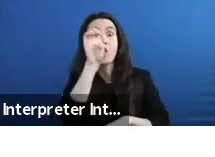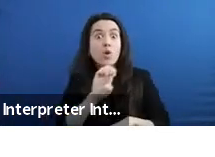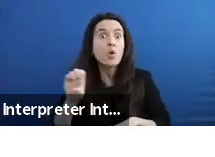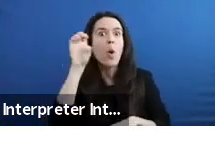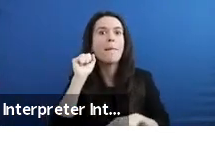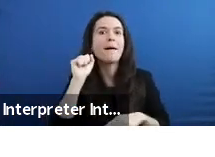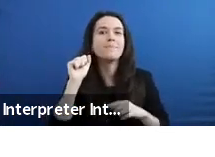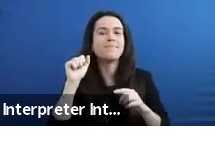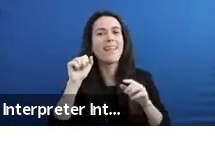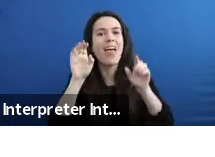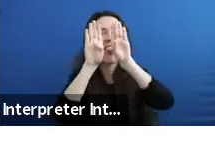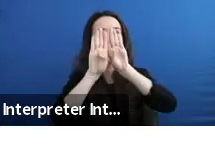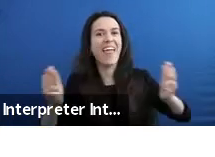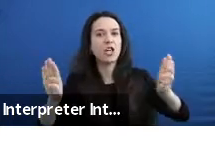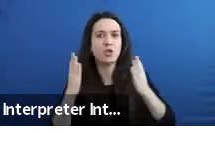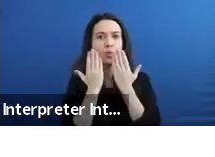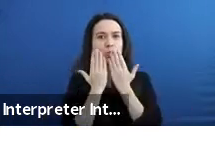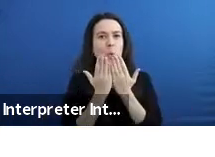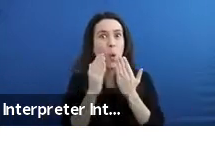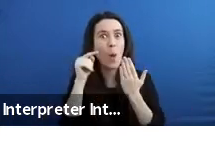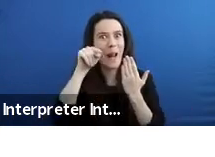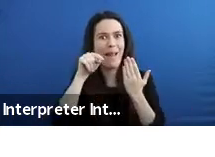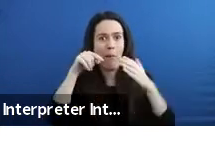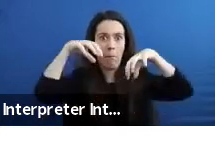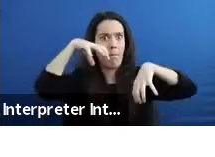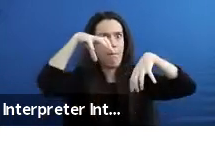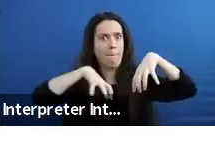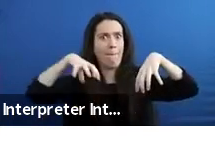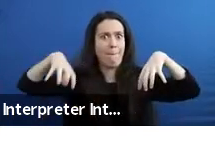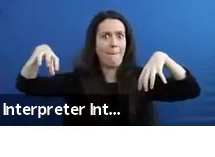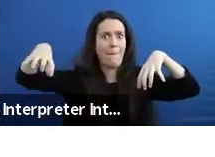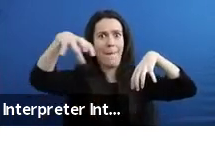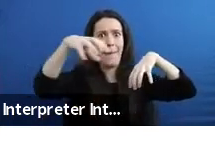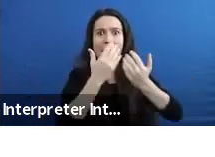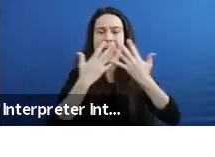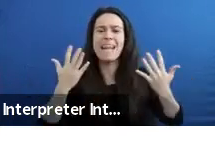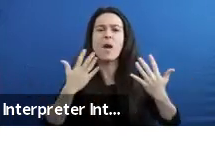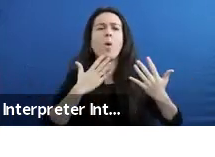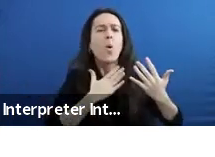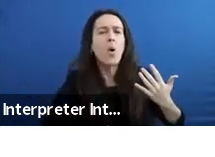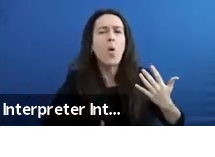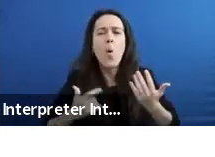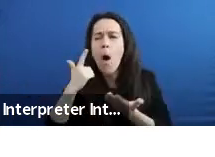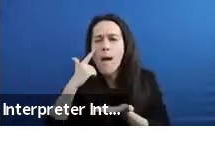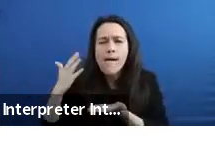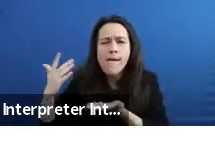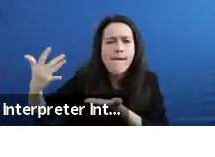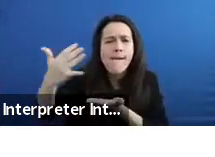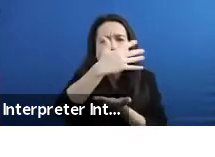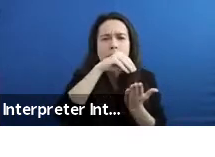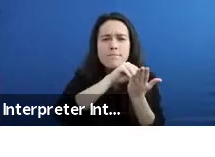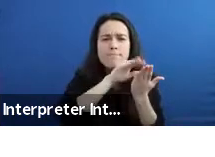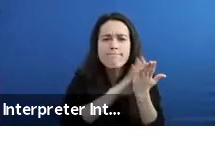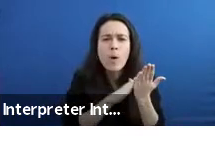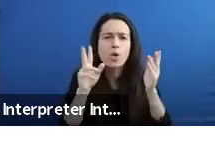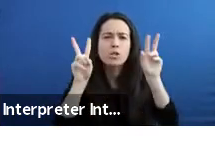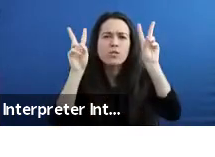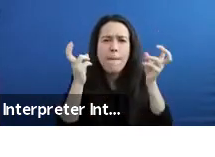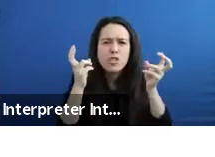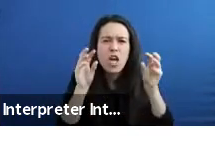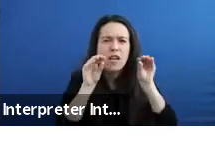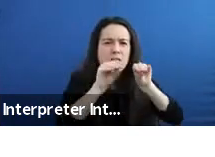schools. The idea is to get an idea of what disciplines are taught for future